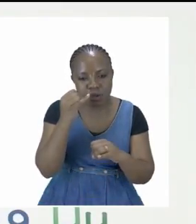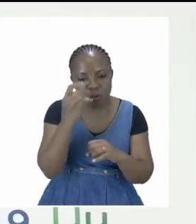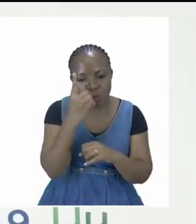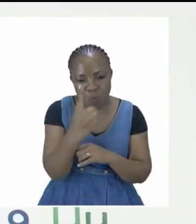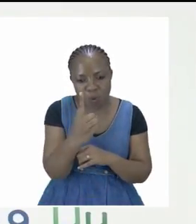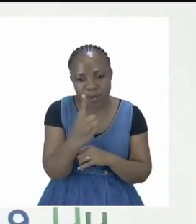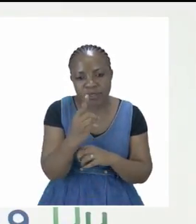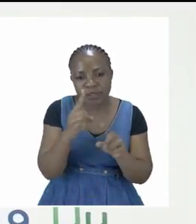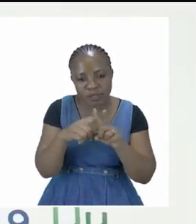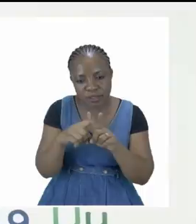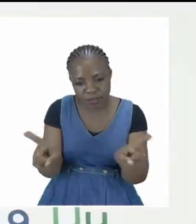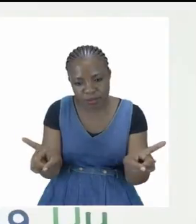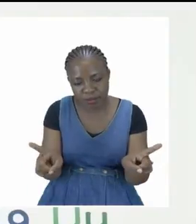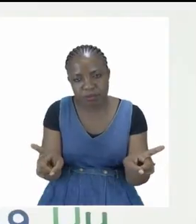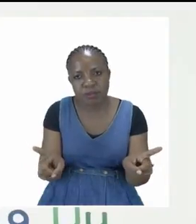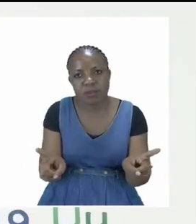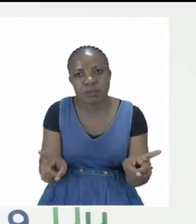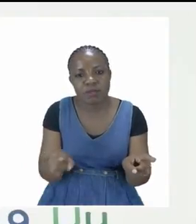in this case,